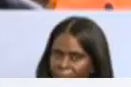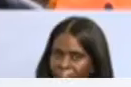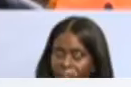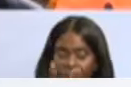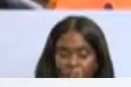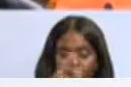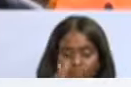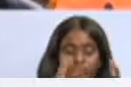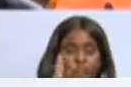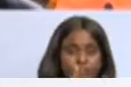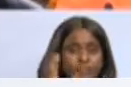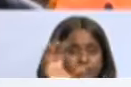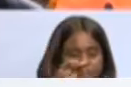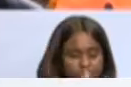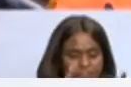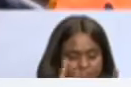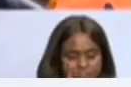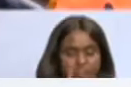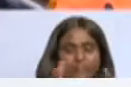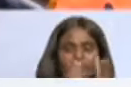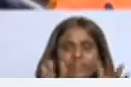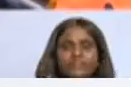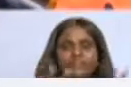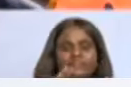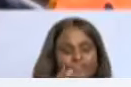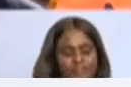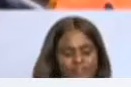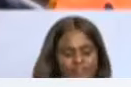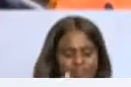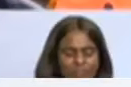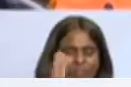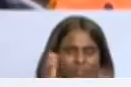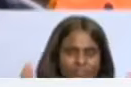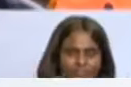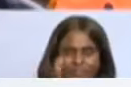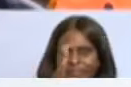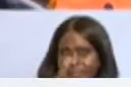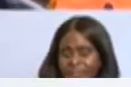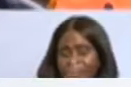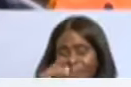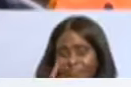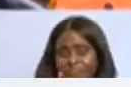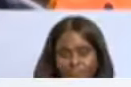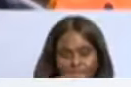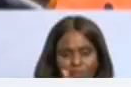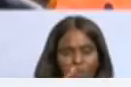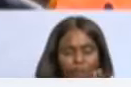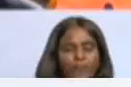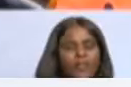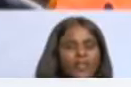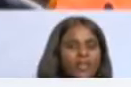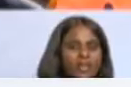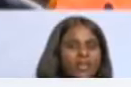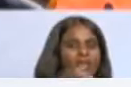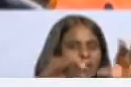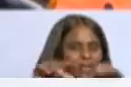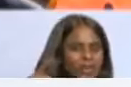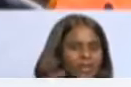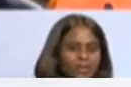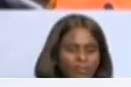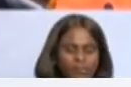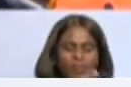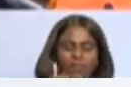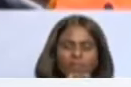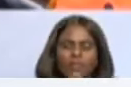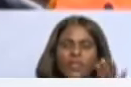partners is also a matter that would encourage. Madam Speaker, the energy sector, which is an enabler of